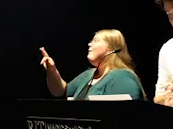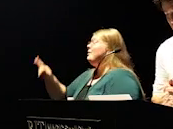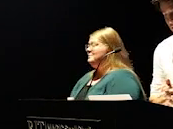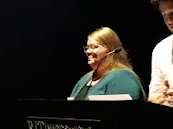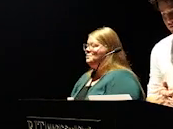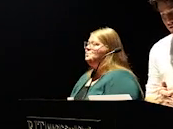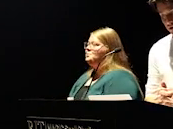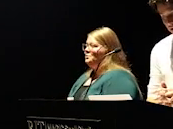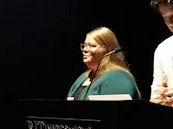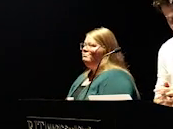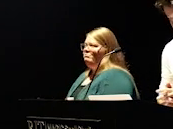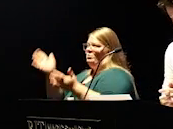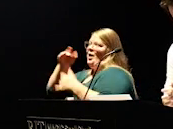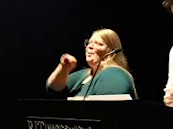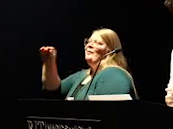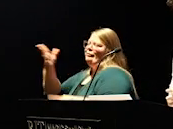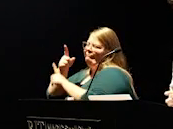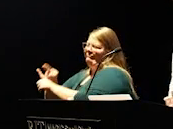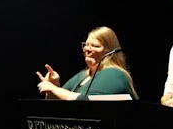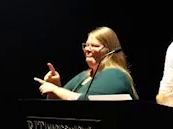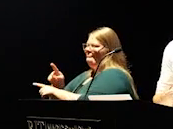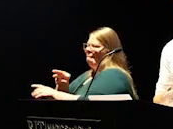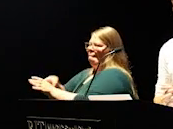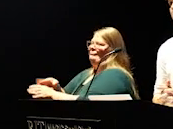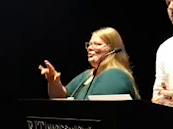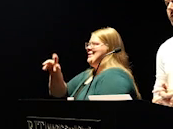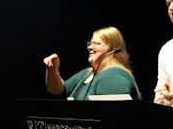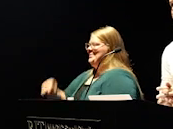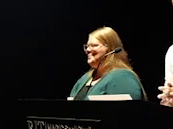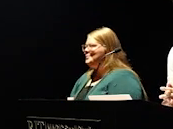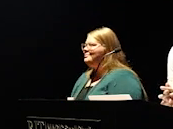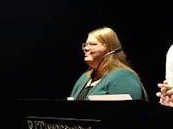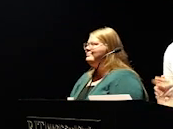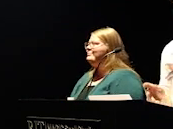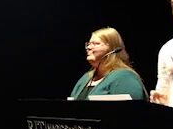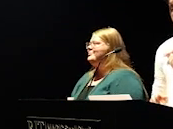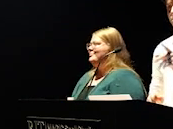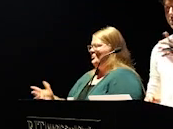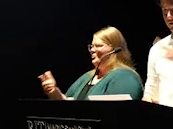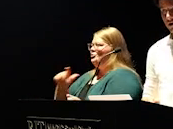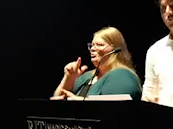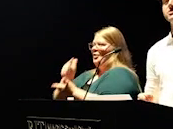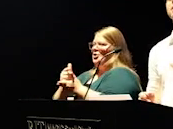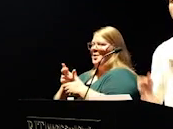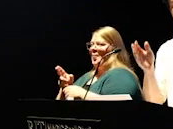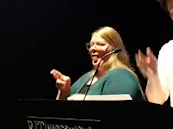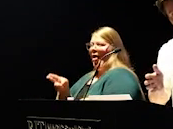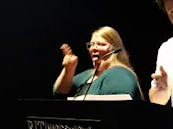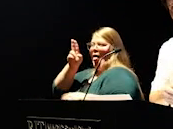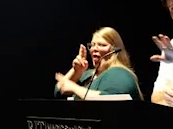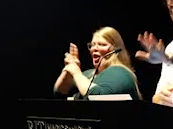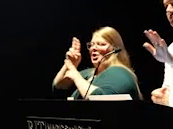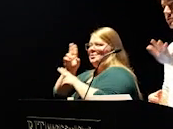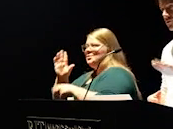1999 to go to RIT. And I graduated with highest honors, which I mentioned because, again, I'm a restaurant guy. I was very